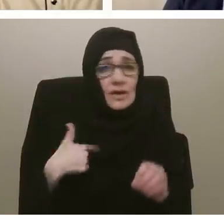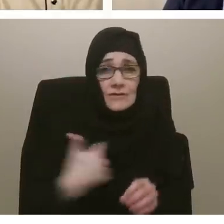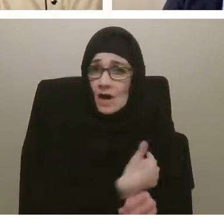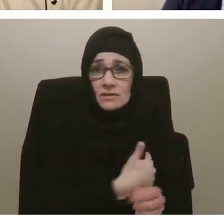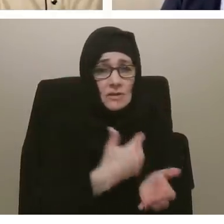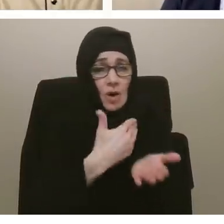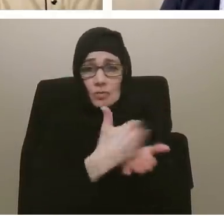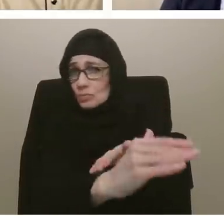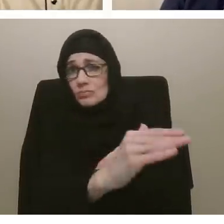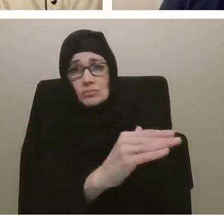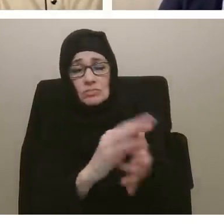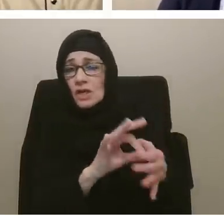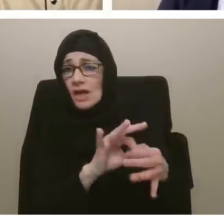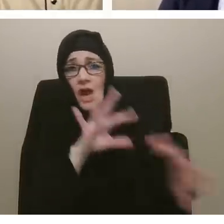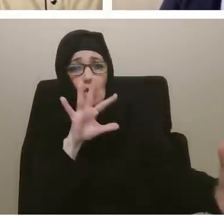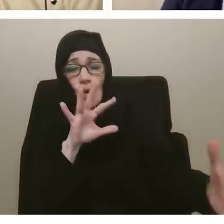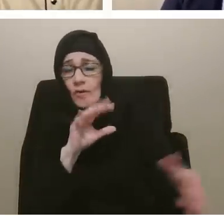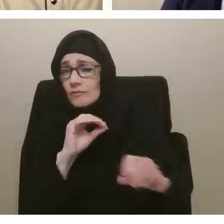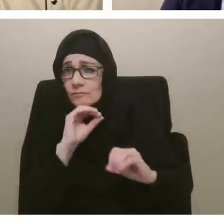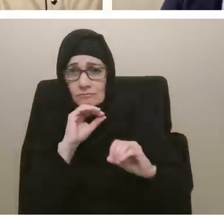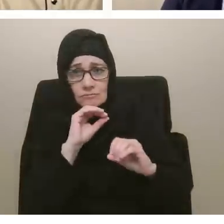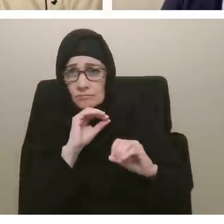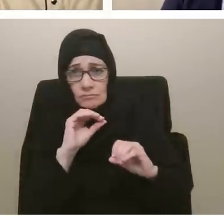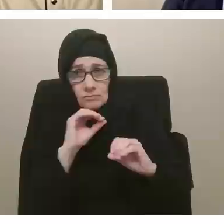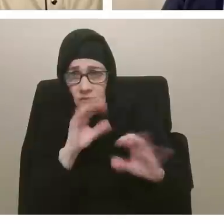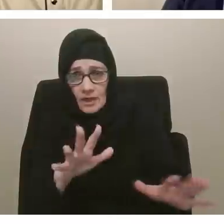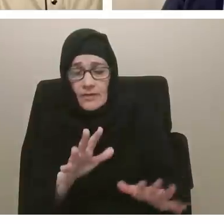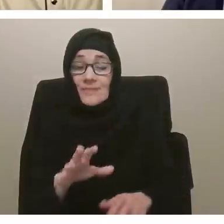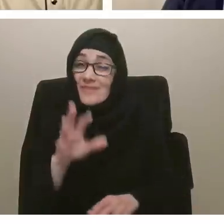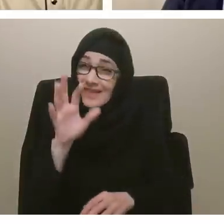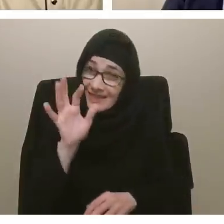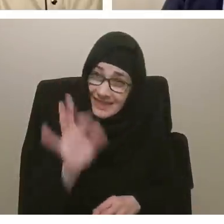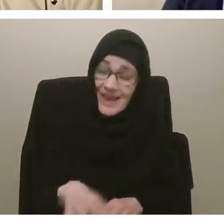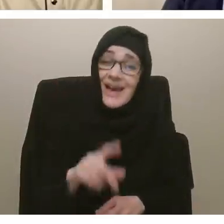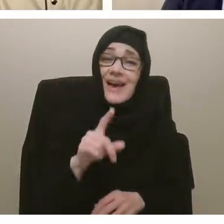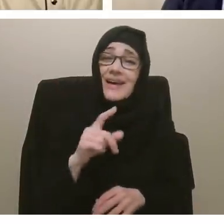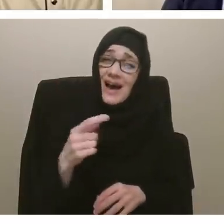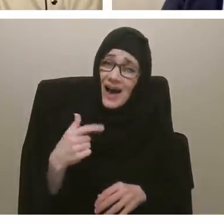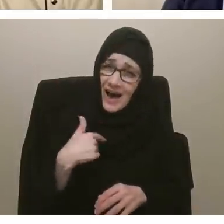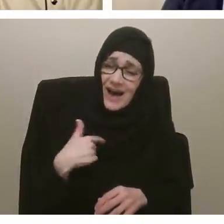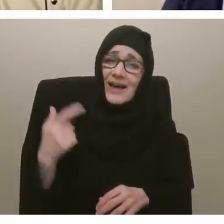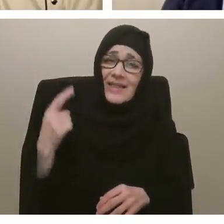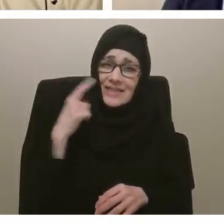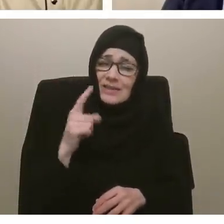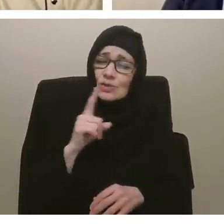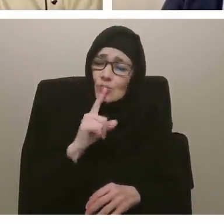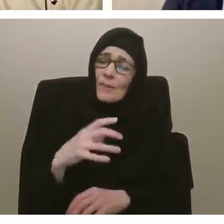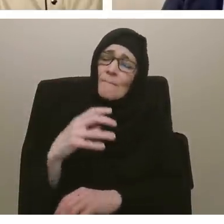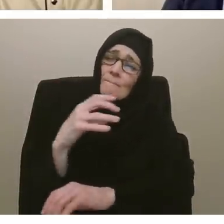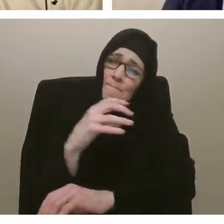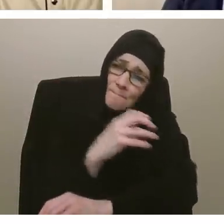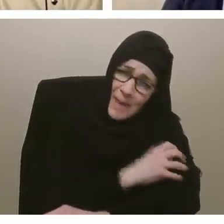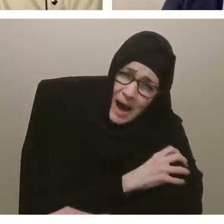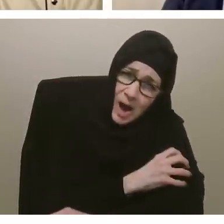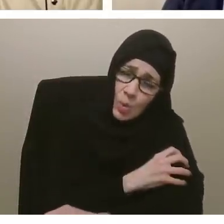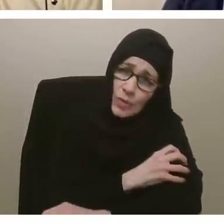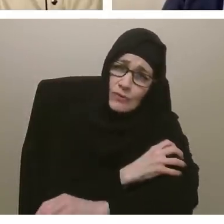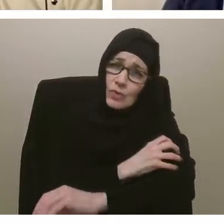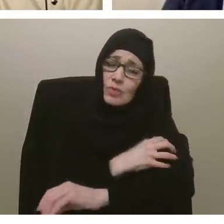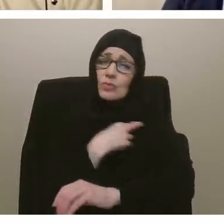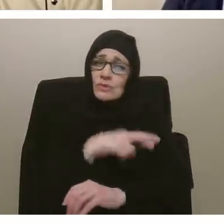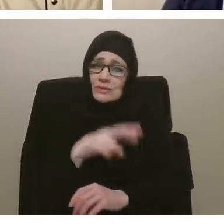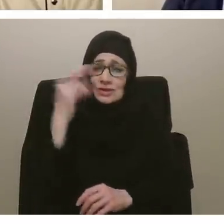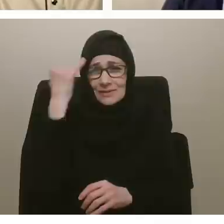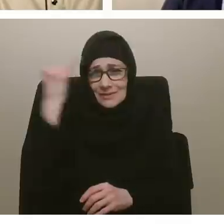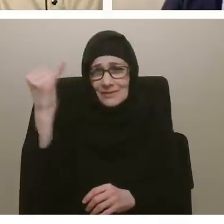off, And I think that's a very powerful theological idea to internalize. The fact